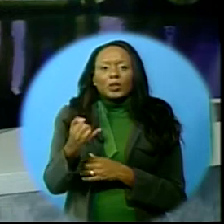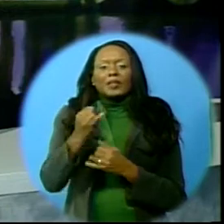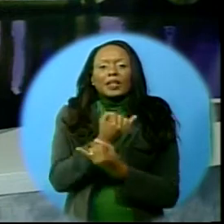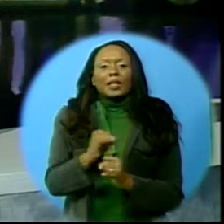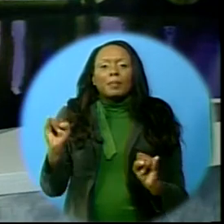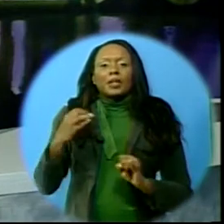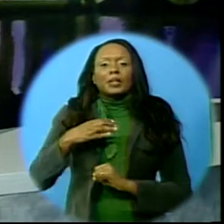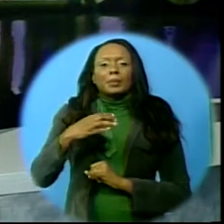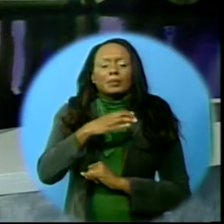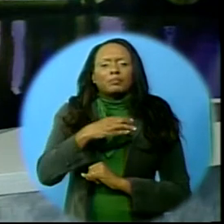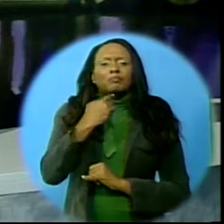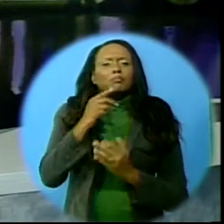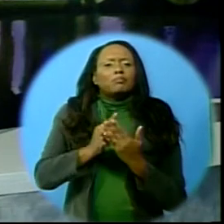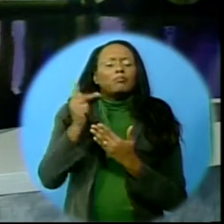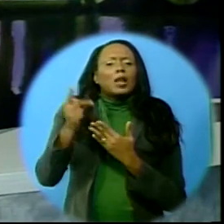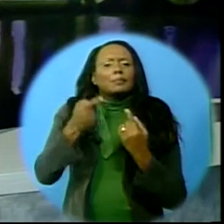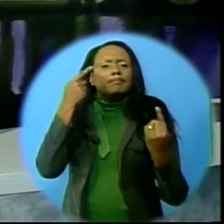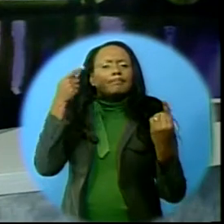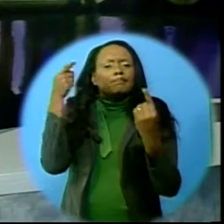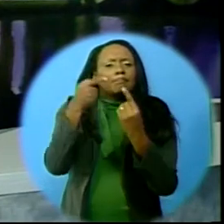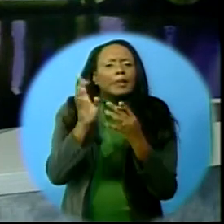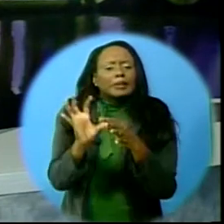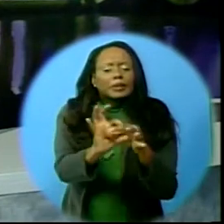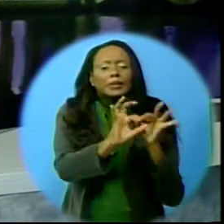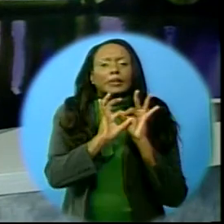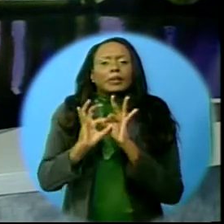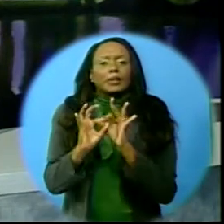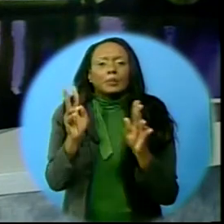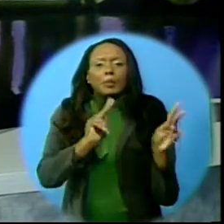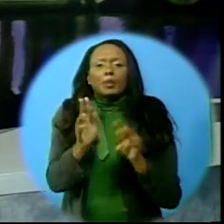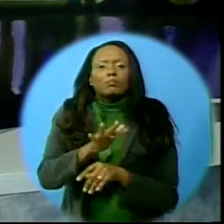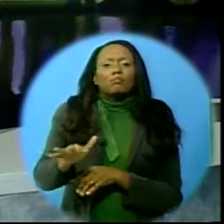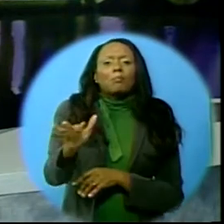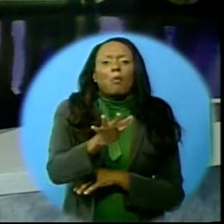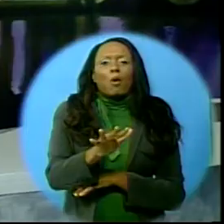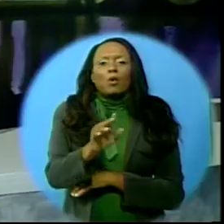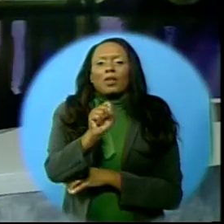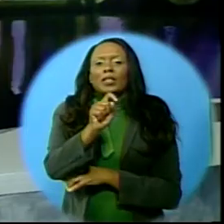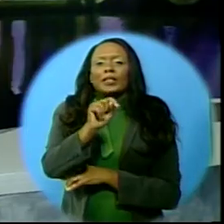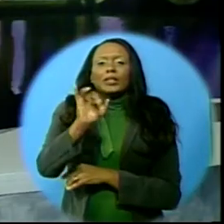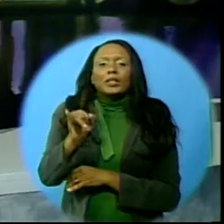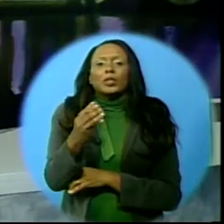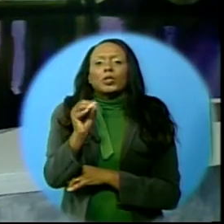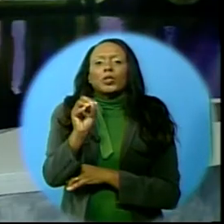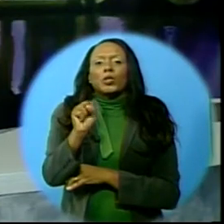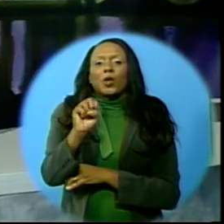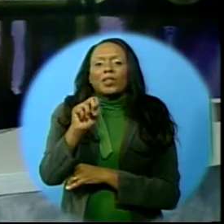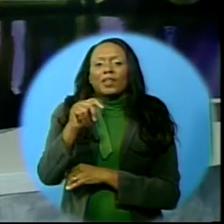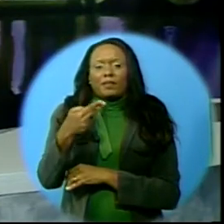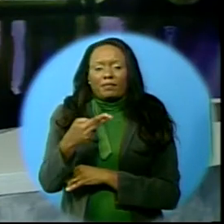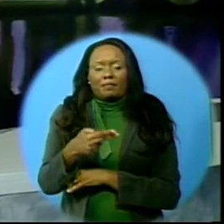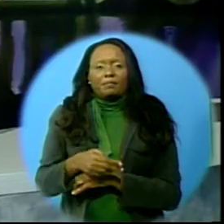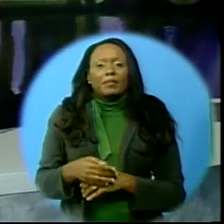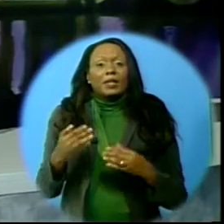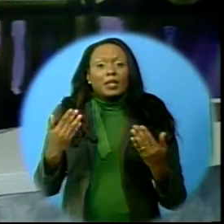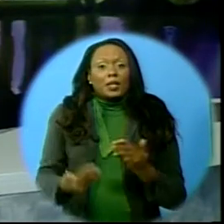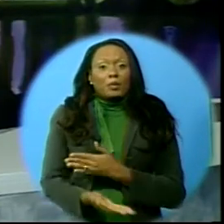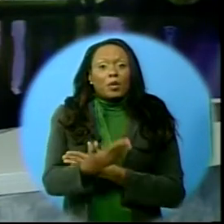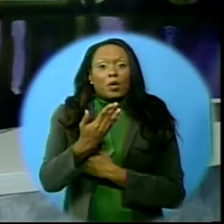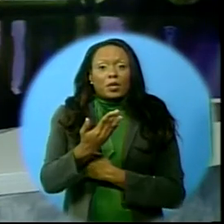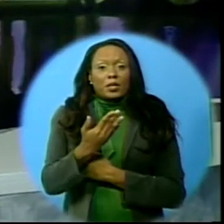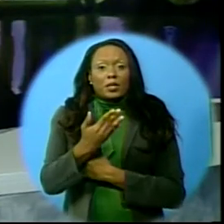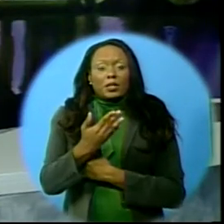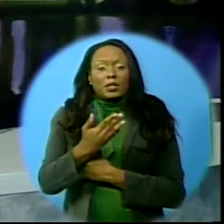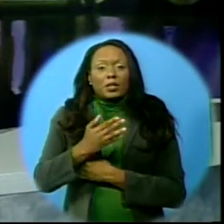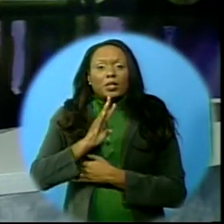Independence Committee, Angela Hamilton, says their project is aimed at uniting residents of the rural parish. Speaking on Morning